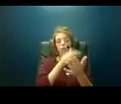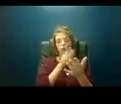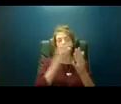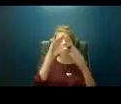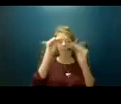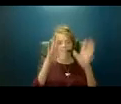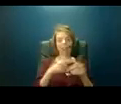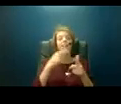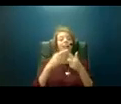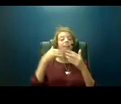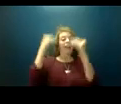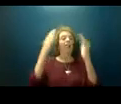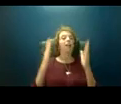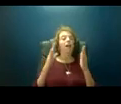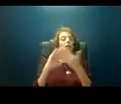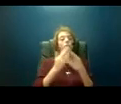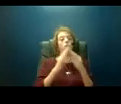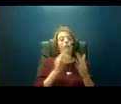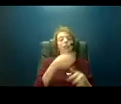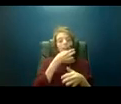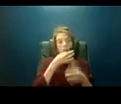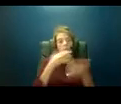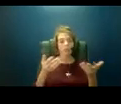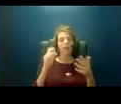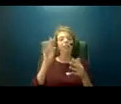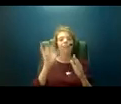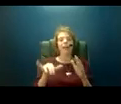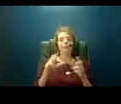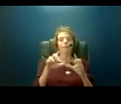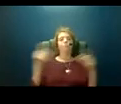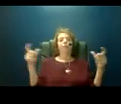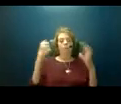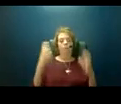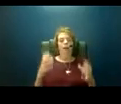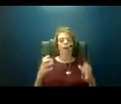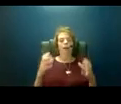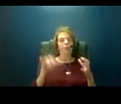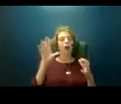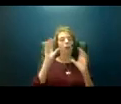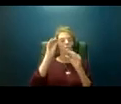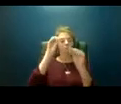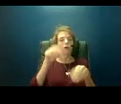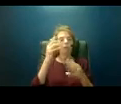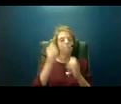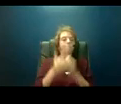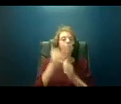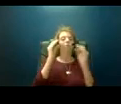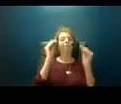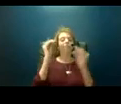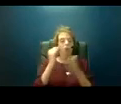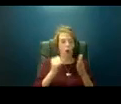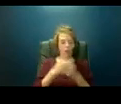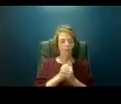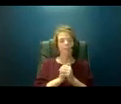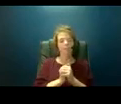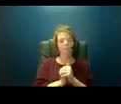community experts. And community experts is a massive bucket, and that's where I would put most teaching artists,